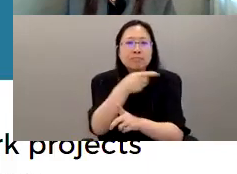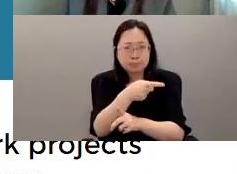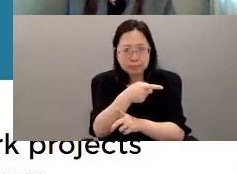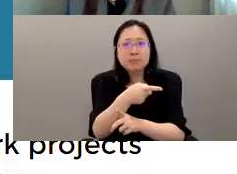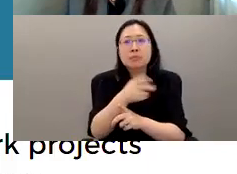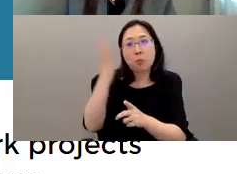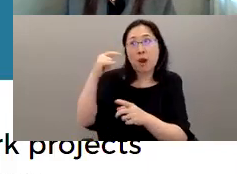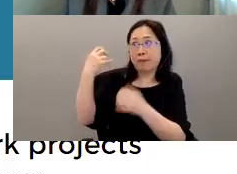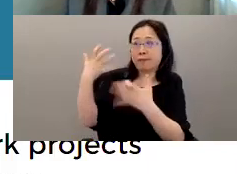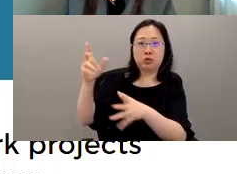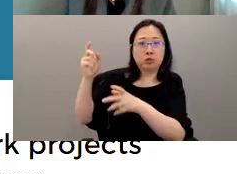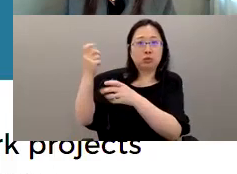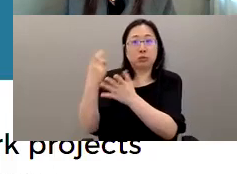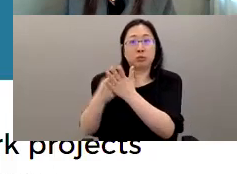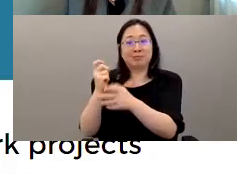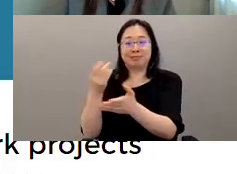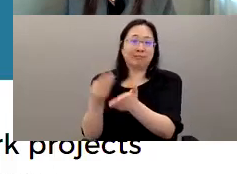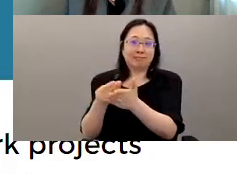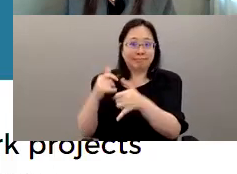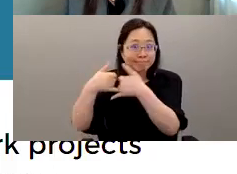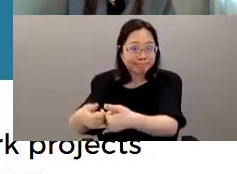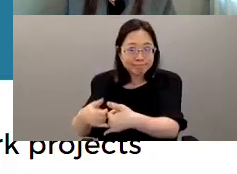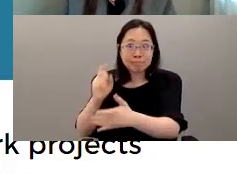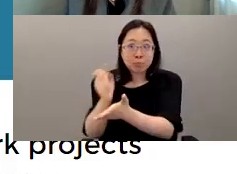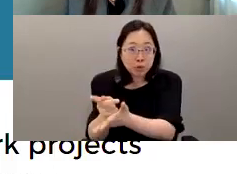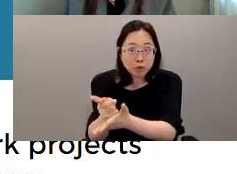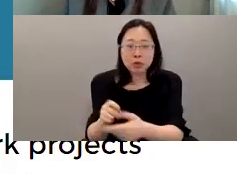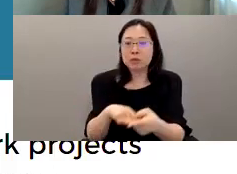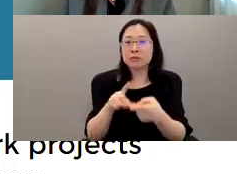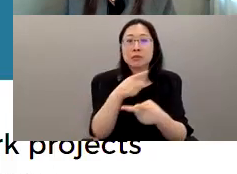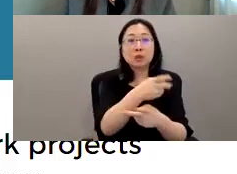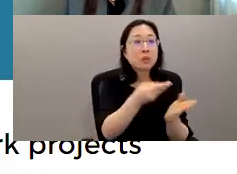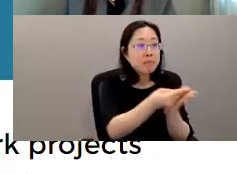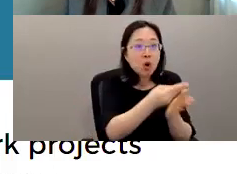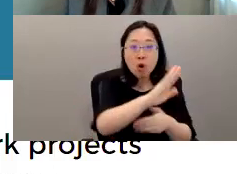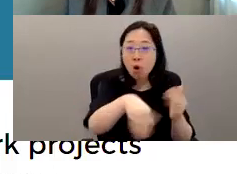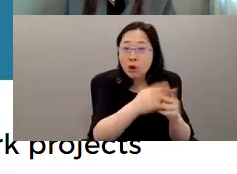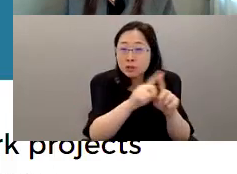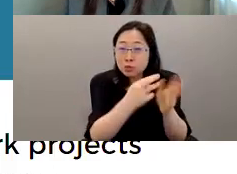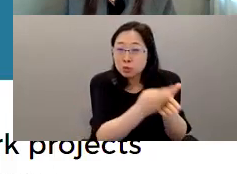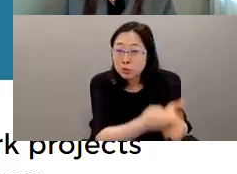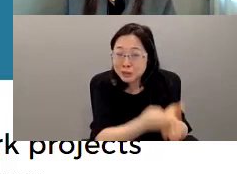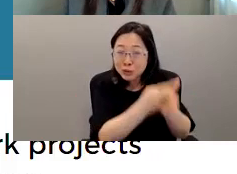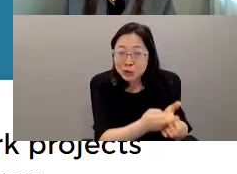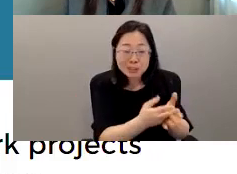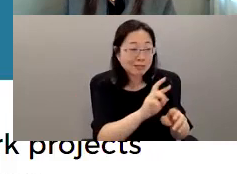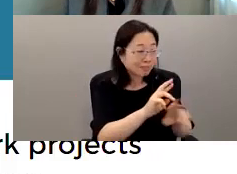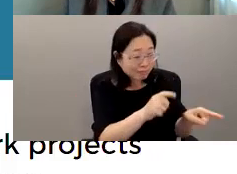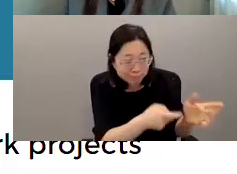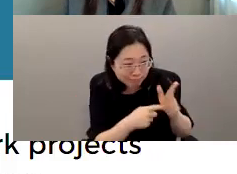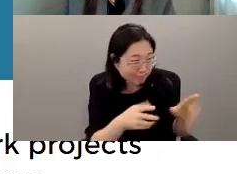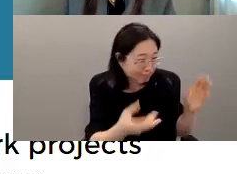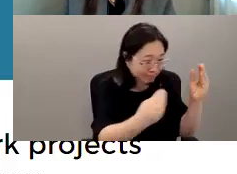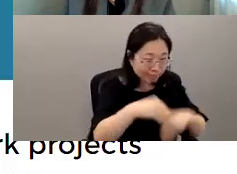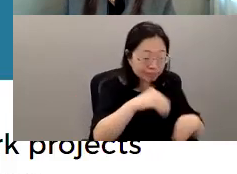grant approvals. She has purchased all of the online, all of the resources necessary, and stores